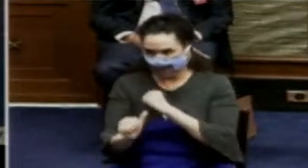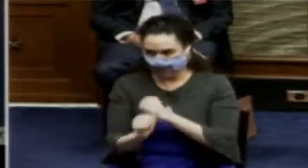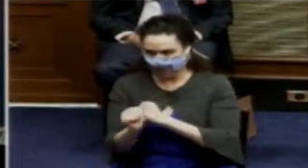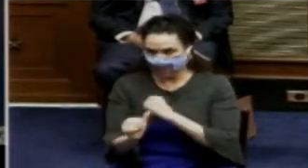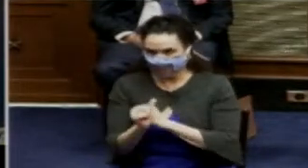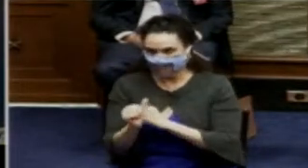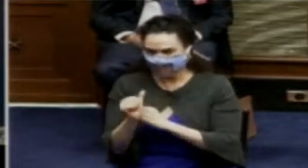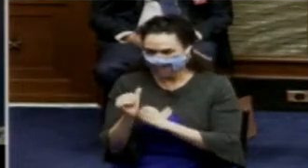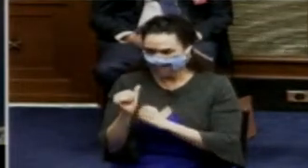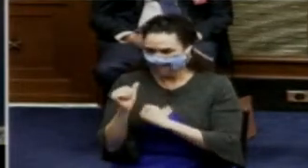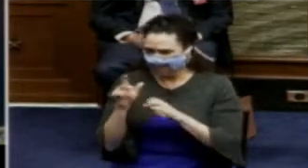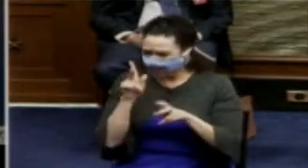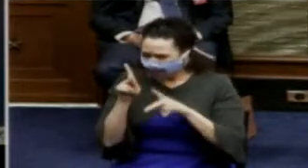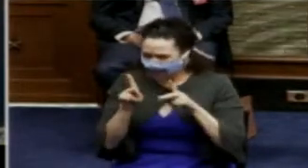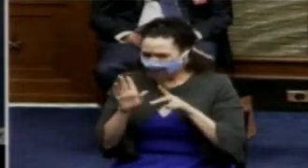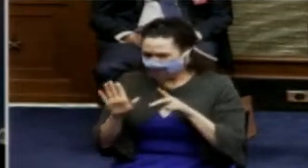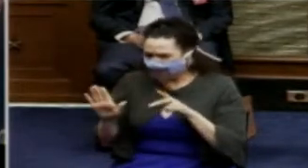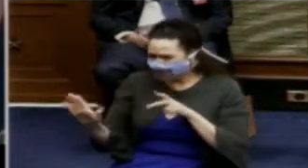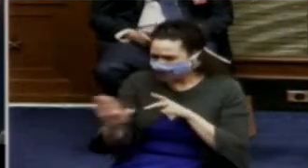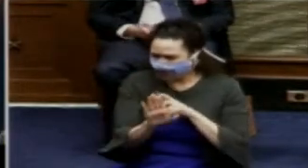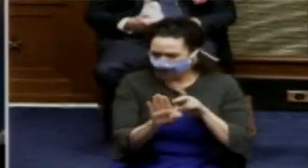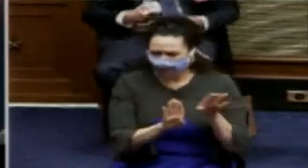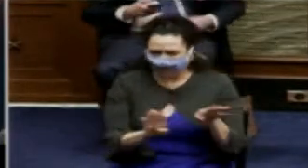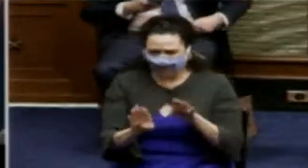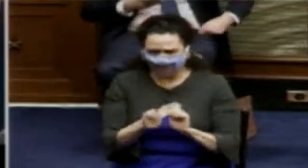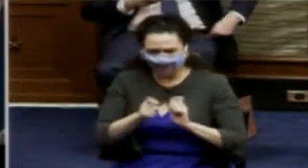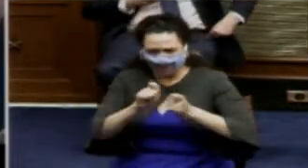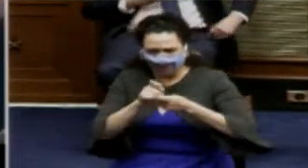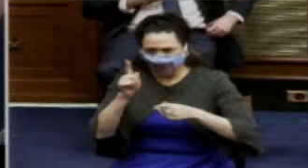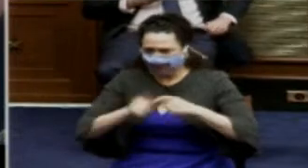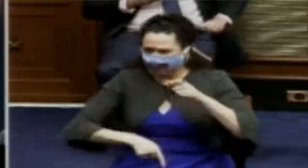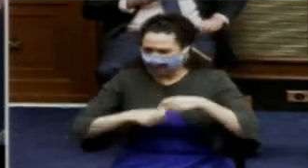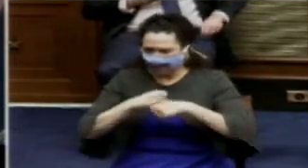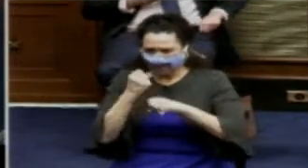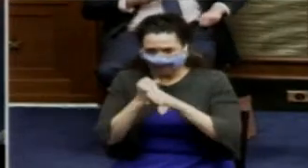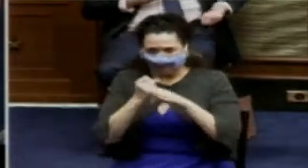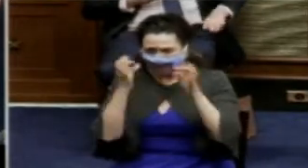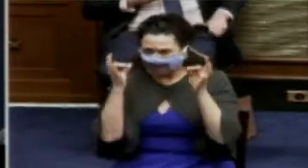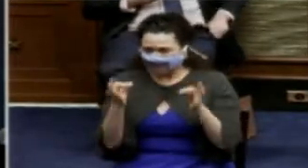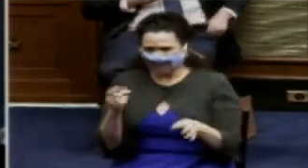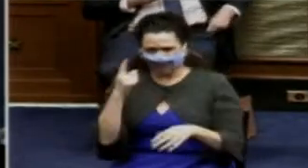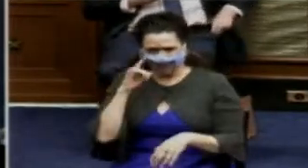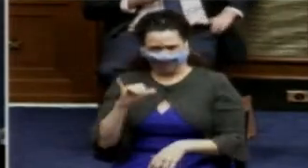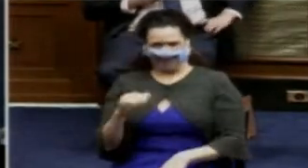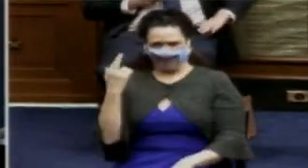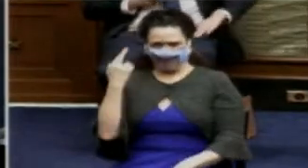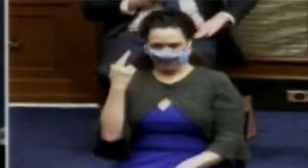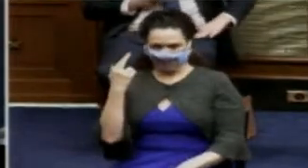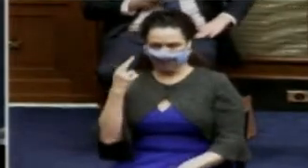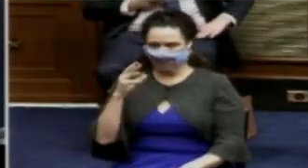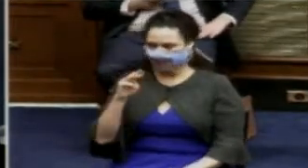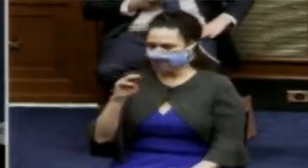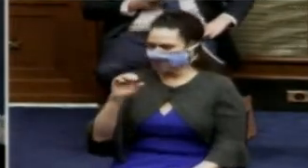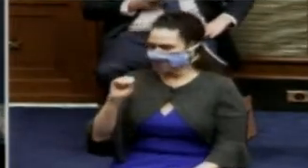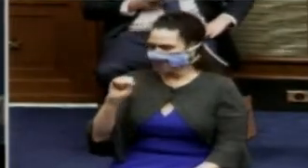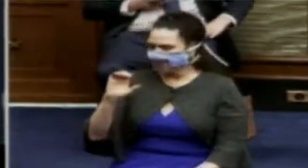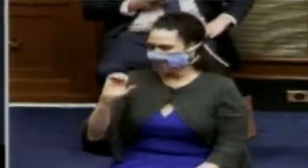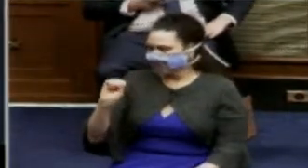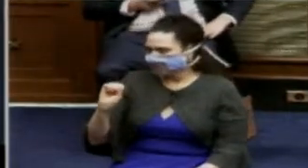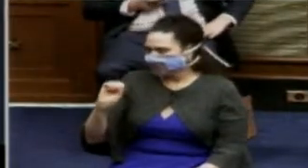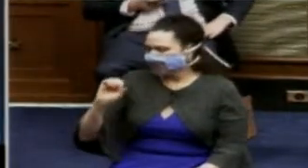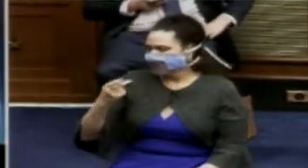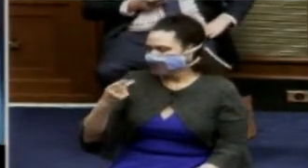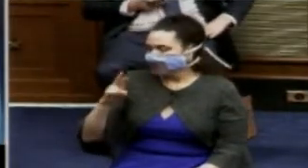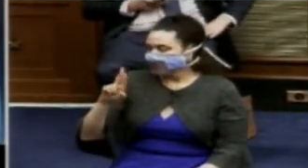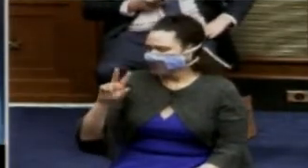We can't make decisions on that basis. Ms. Schwartz, I want to make sure I understood your